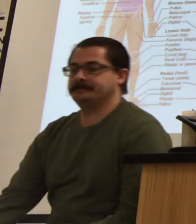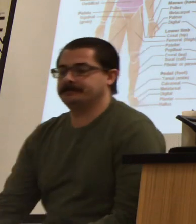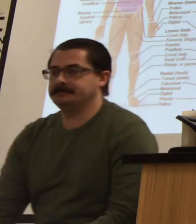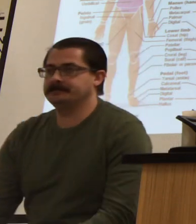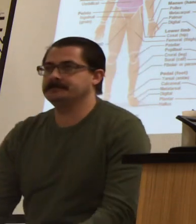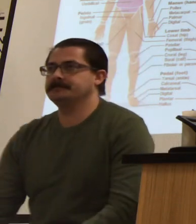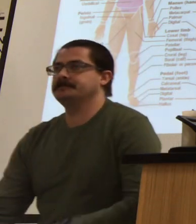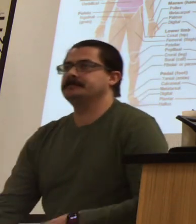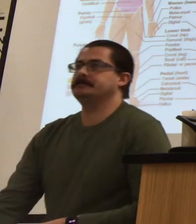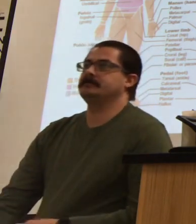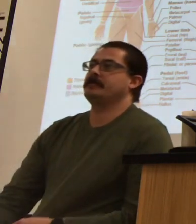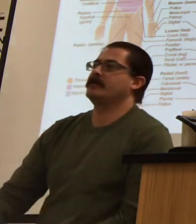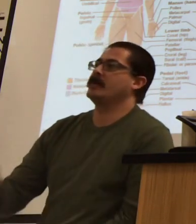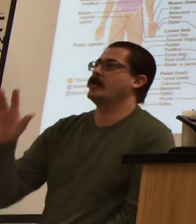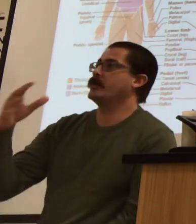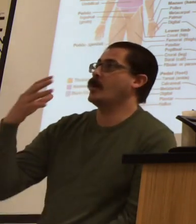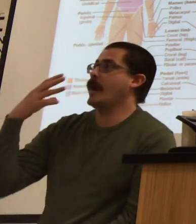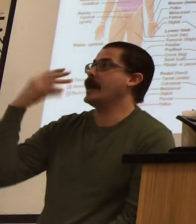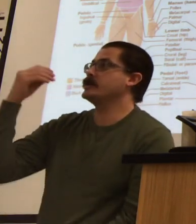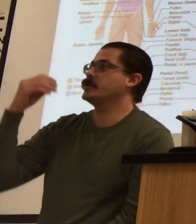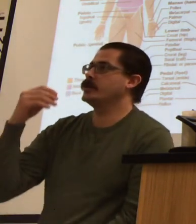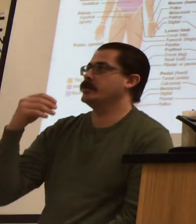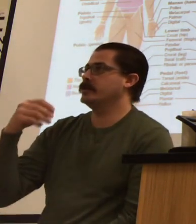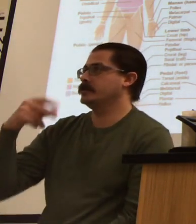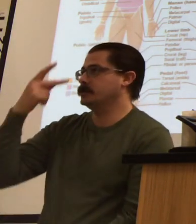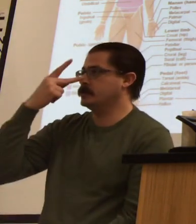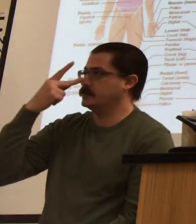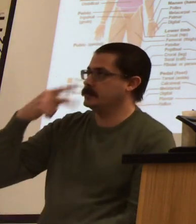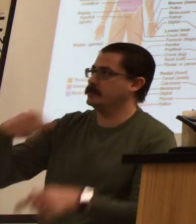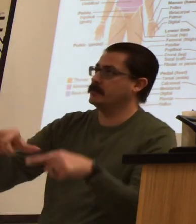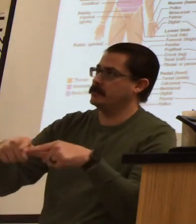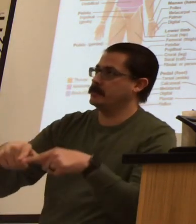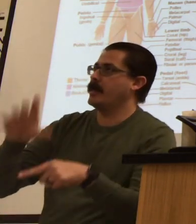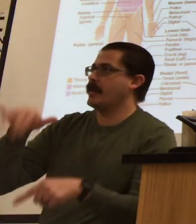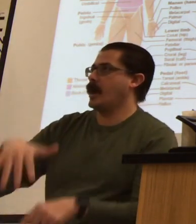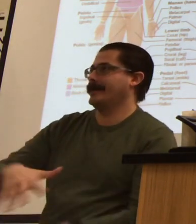I said where your external genitalia is, that's one way to think of it.